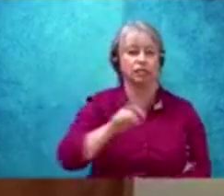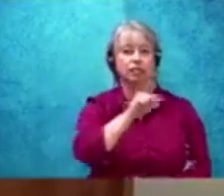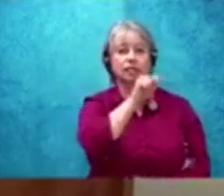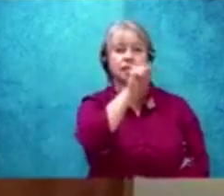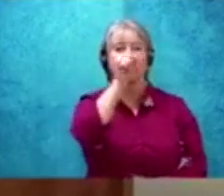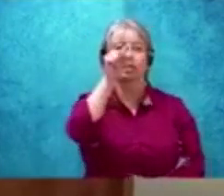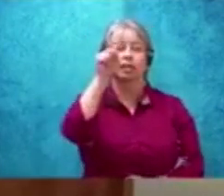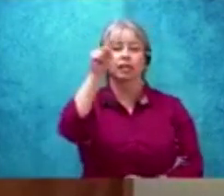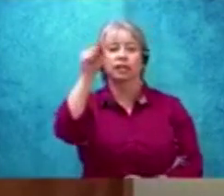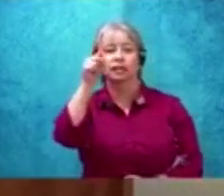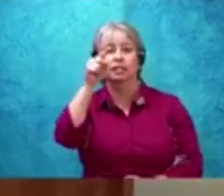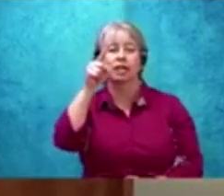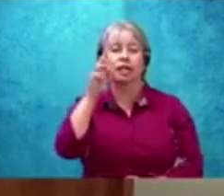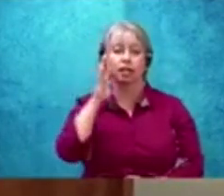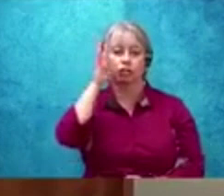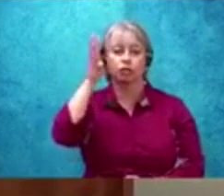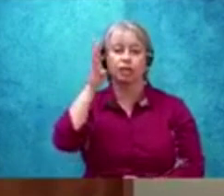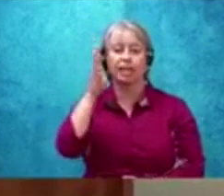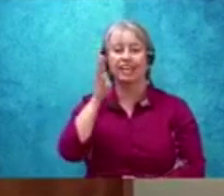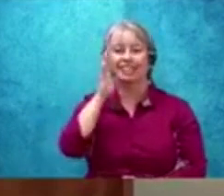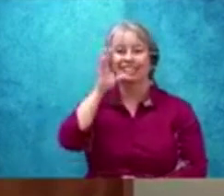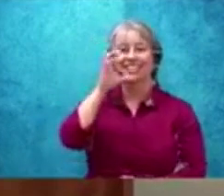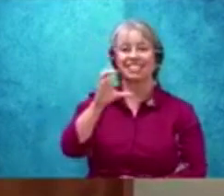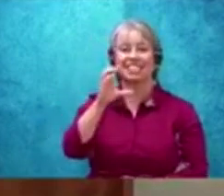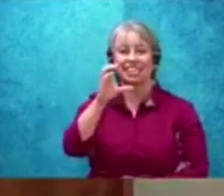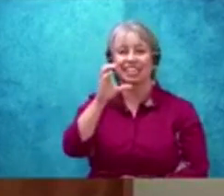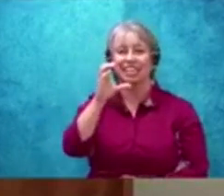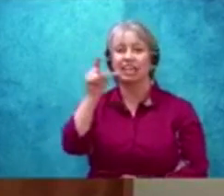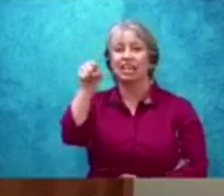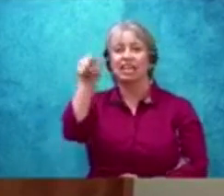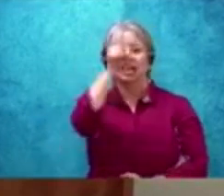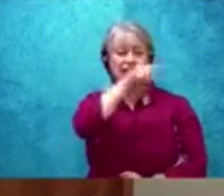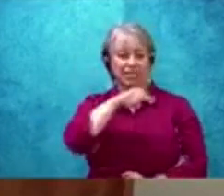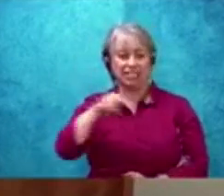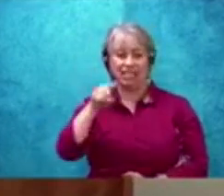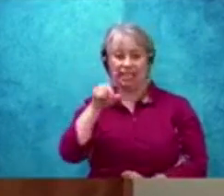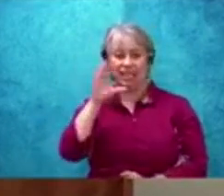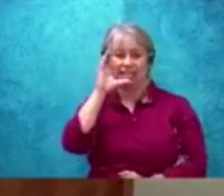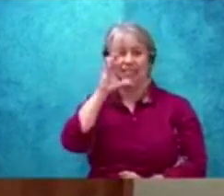C, which is easy to remember for the coordinate plane.